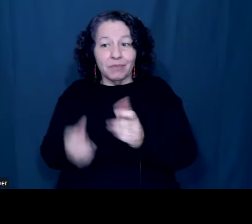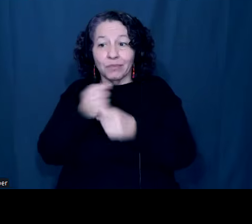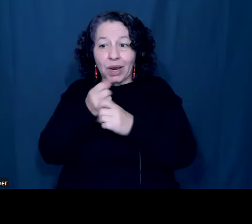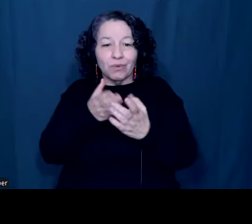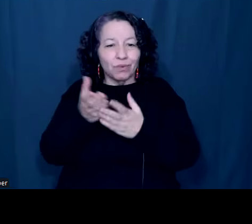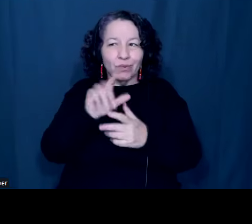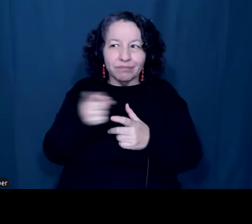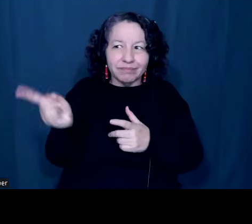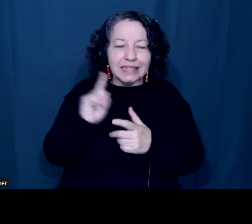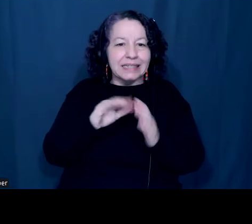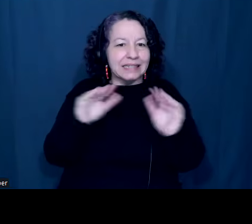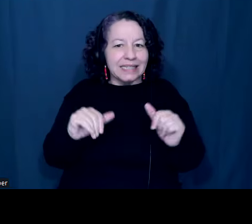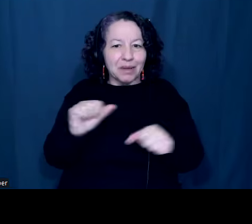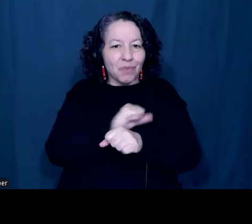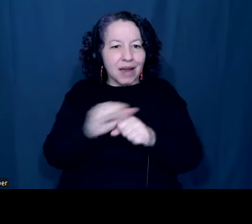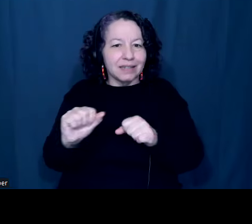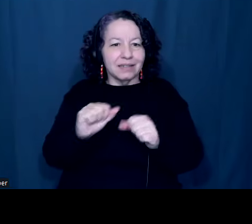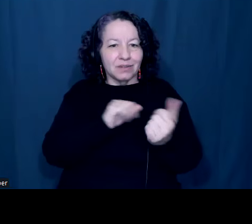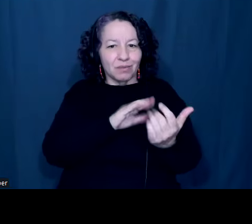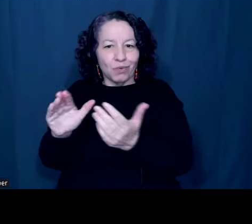It is important to say clearly,